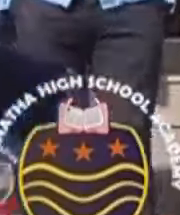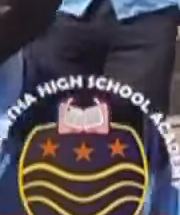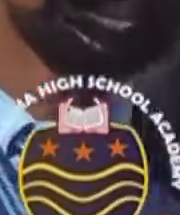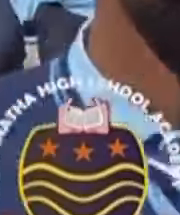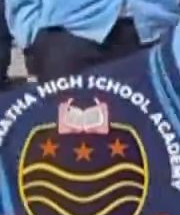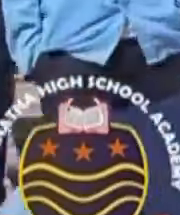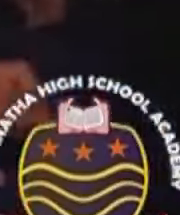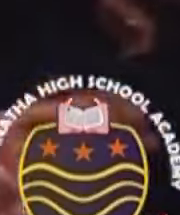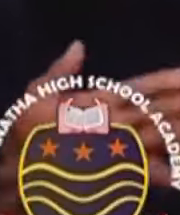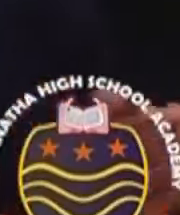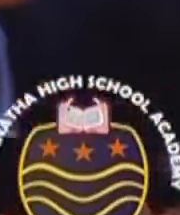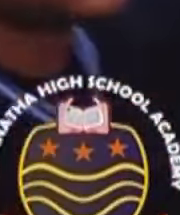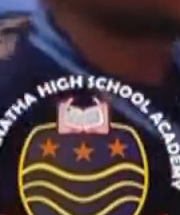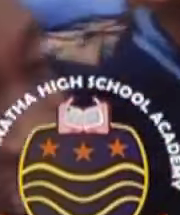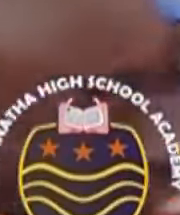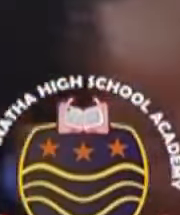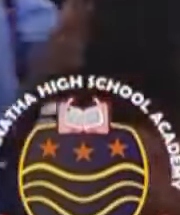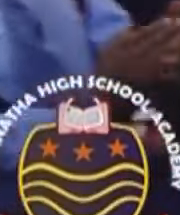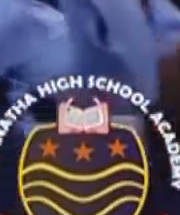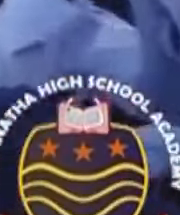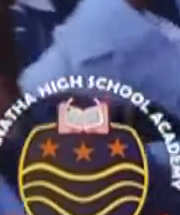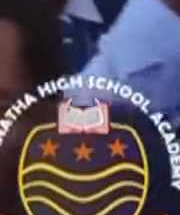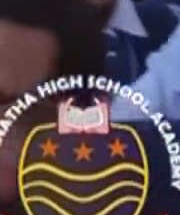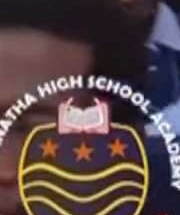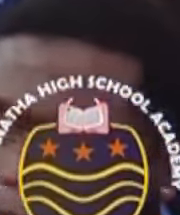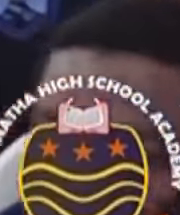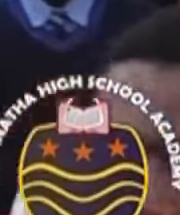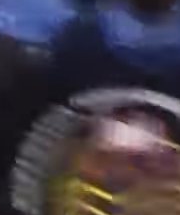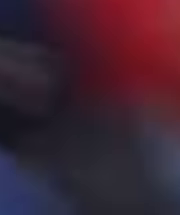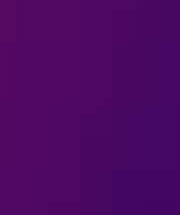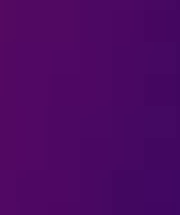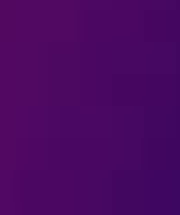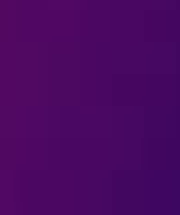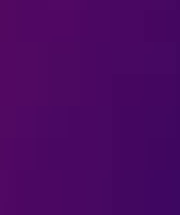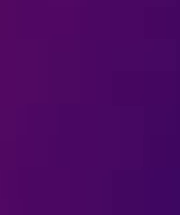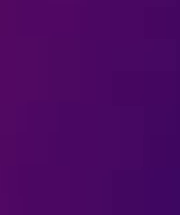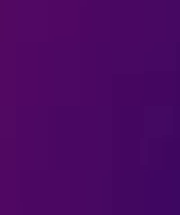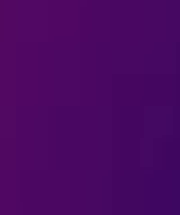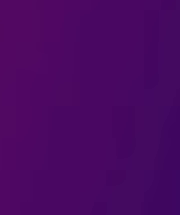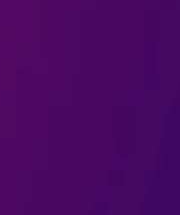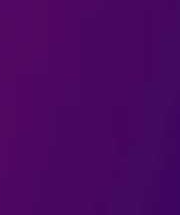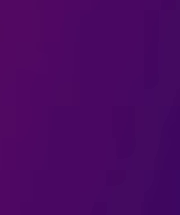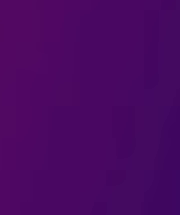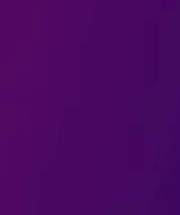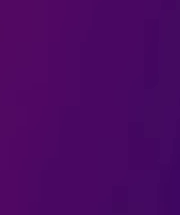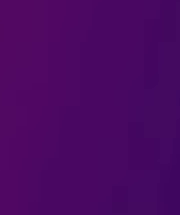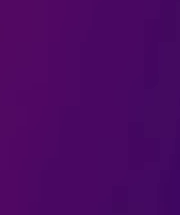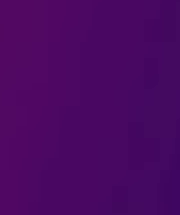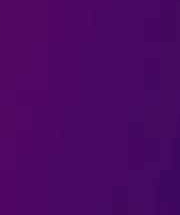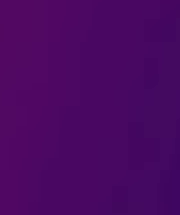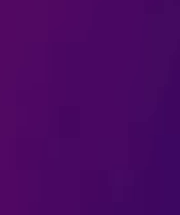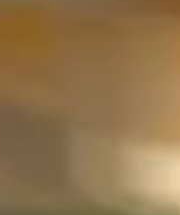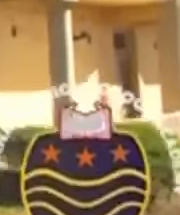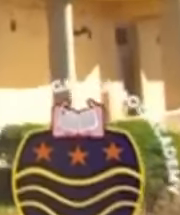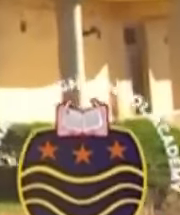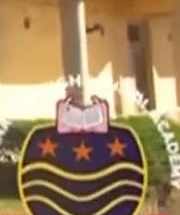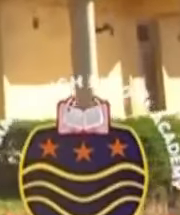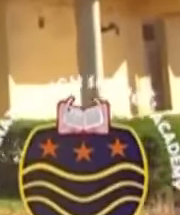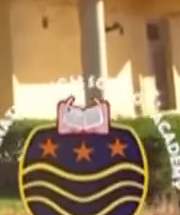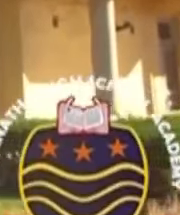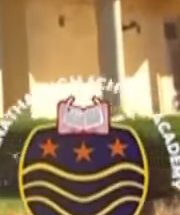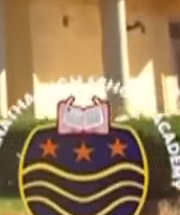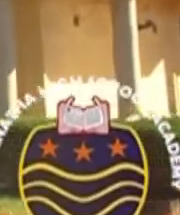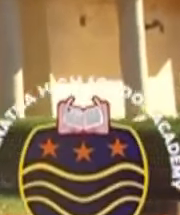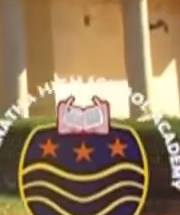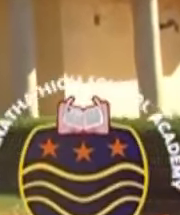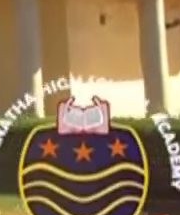ya pamuanda ukapitolo, lanyamata, nyeda zanayo tsopano. Maranatha, Capital Boys Academy, malo wake,